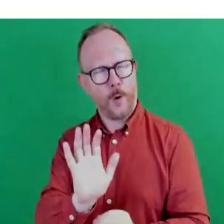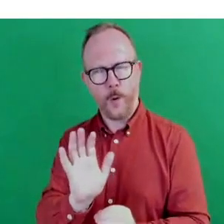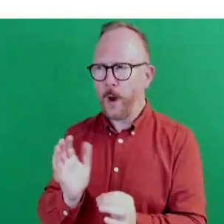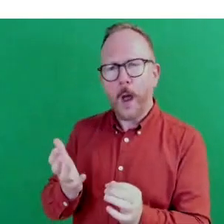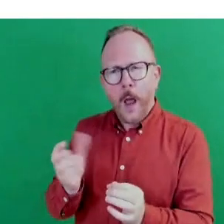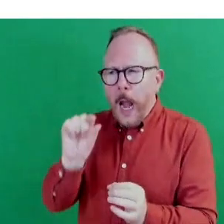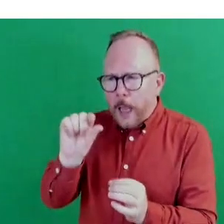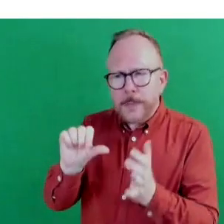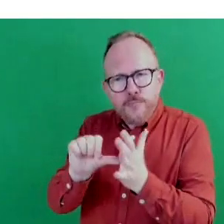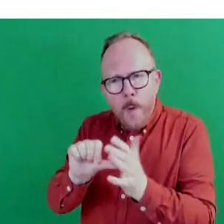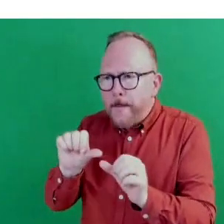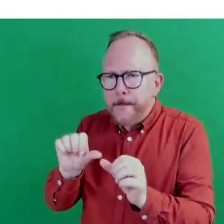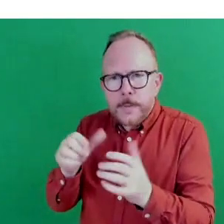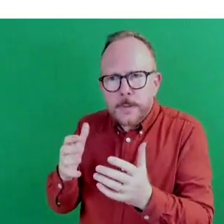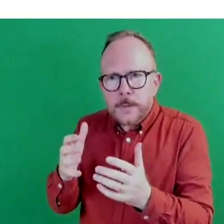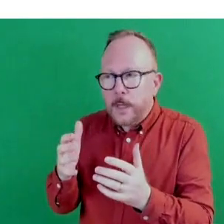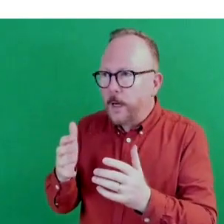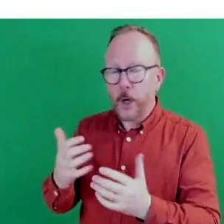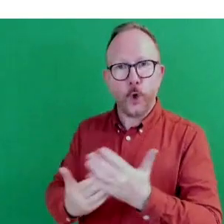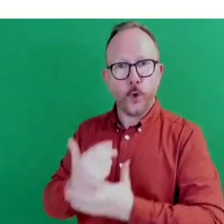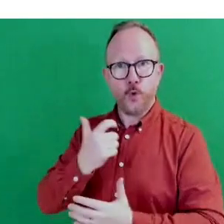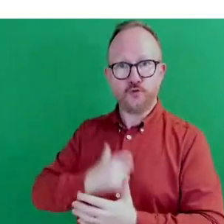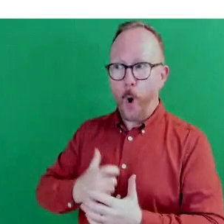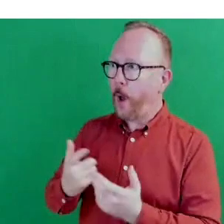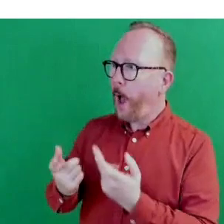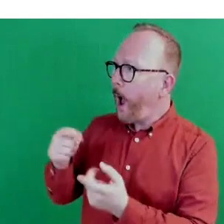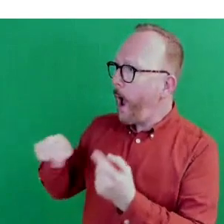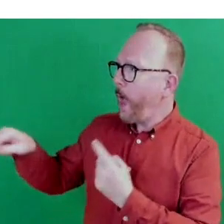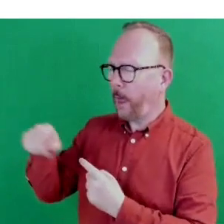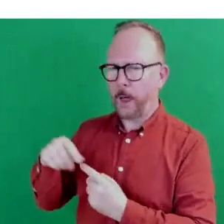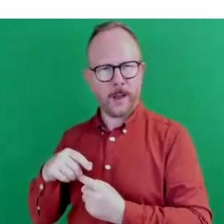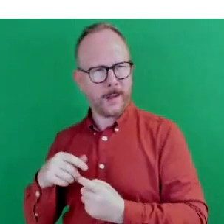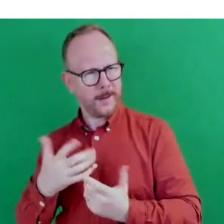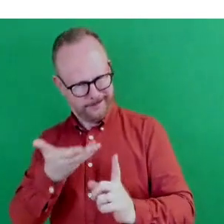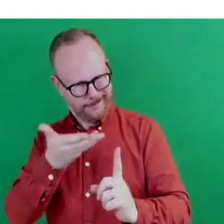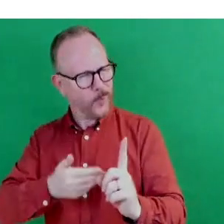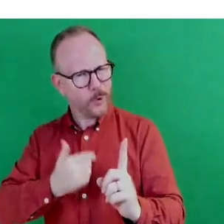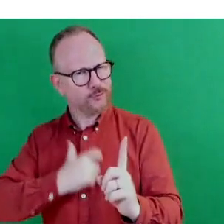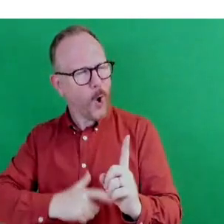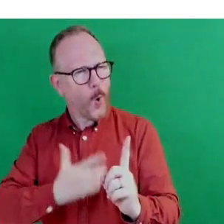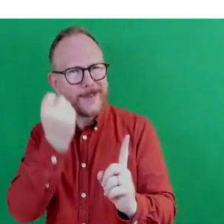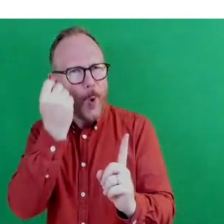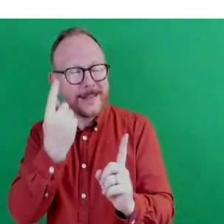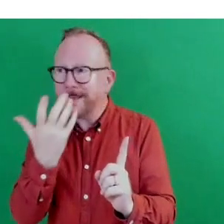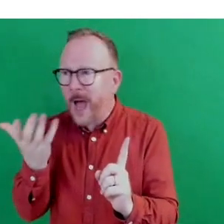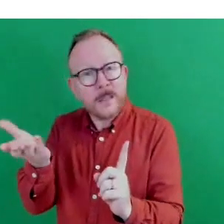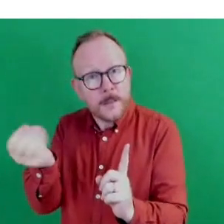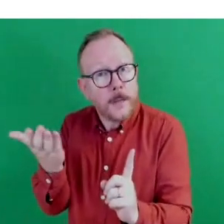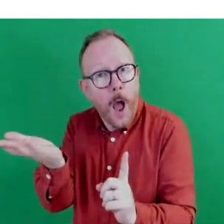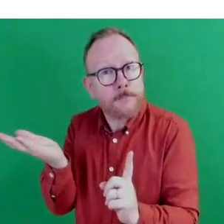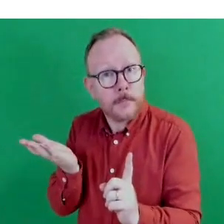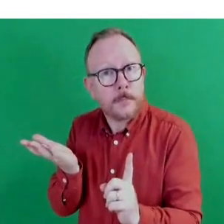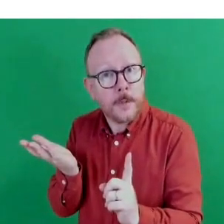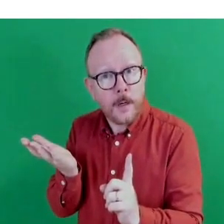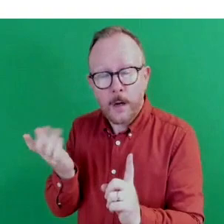fully was understanding exactly what we would be doing, because at the end of the day, other practitioners and